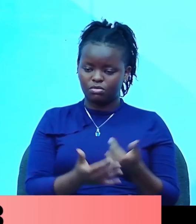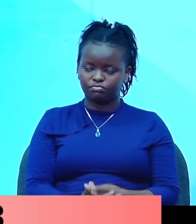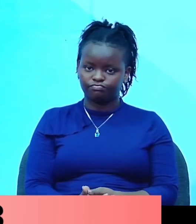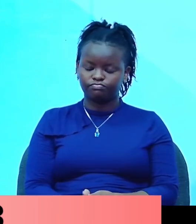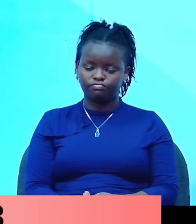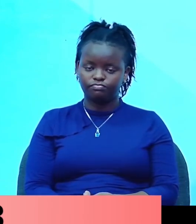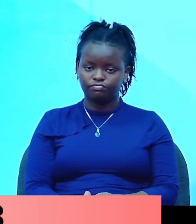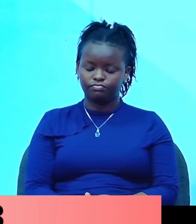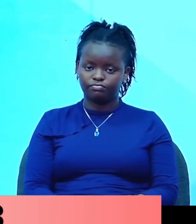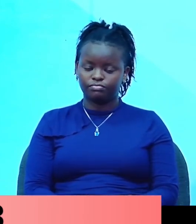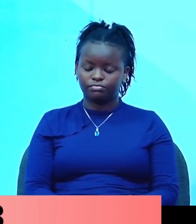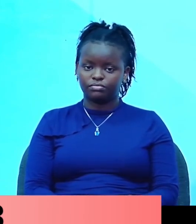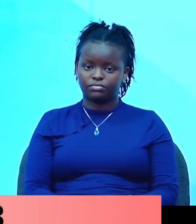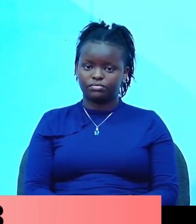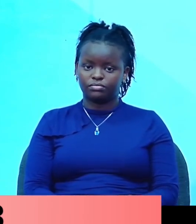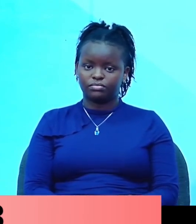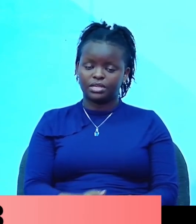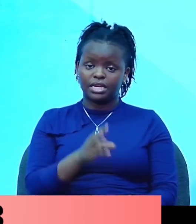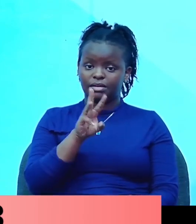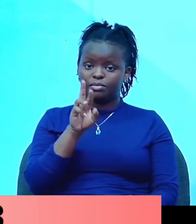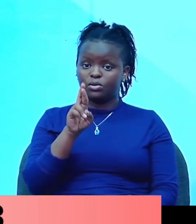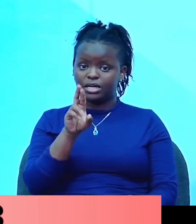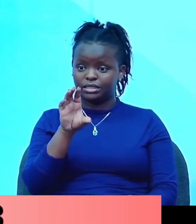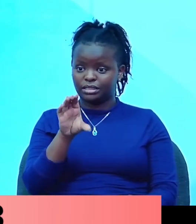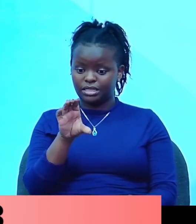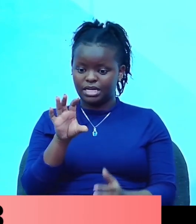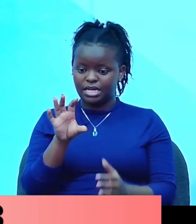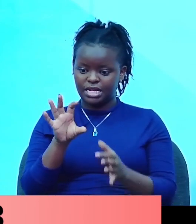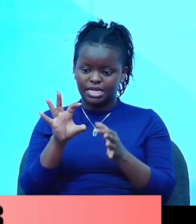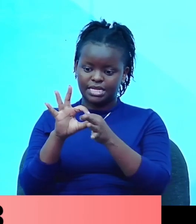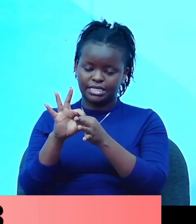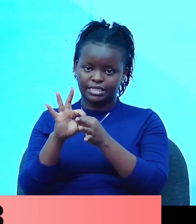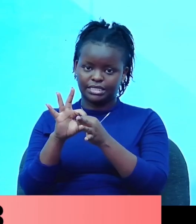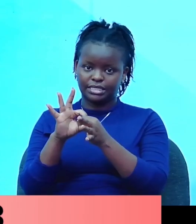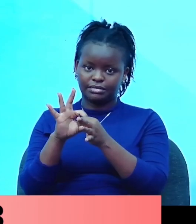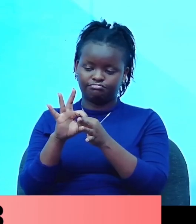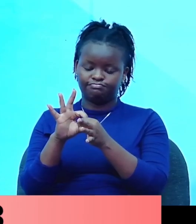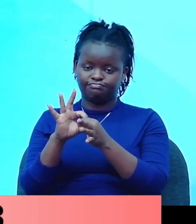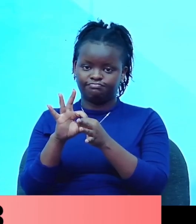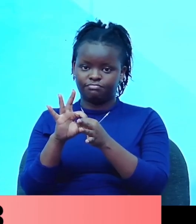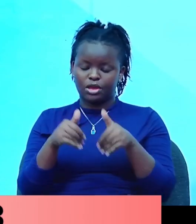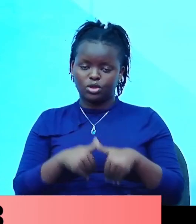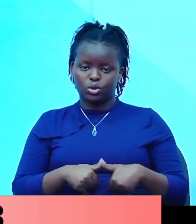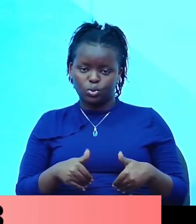or majorly WRC is majorly linked with the Safari Rally is majorly linked with young people, the